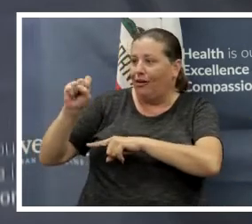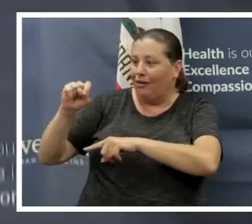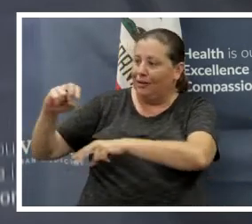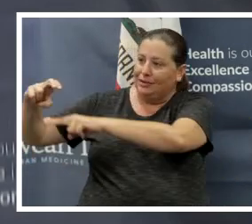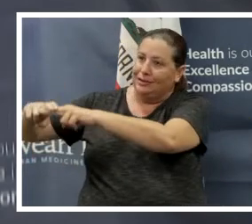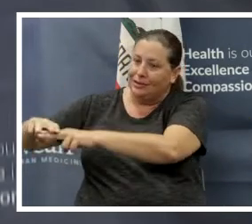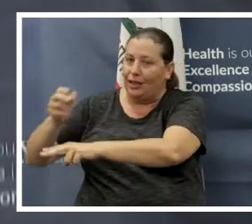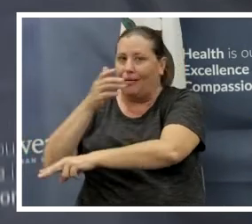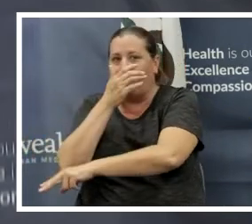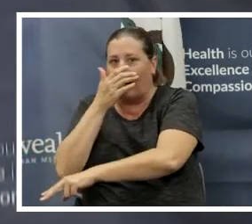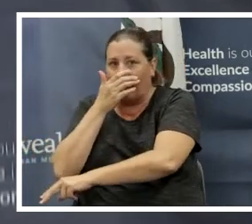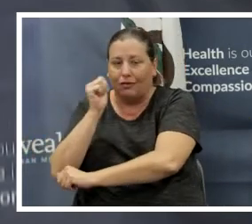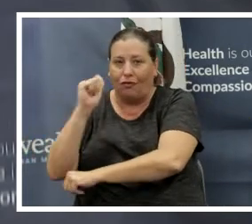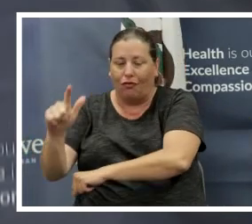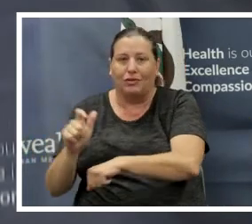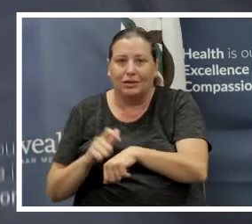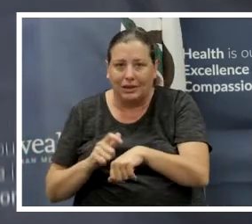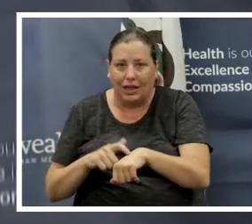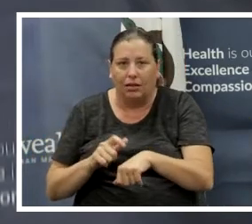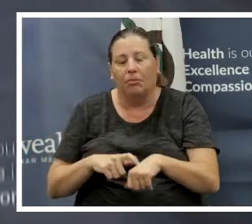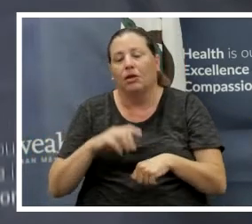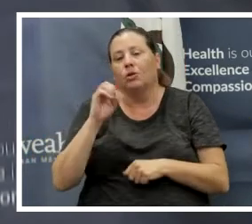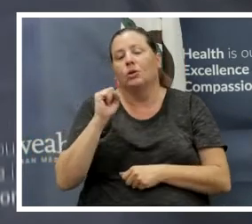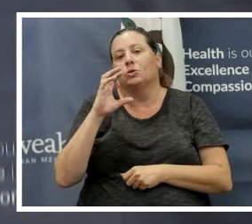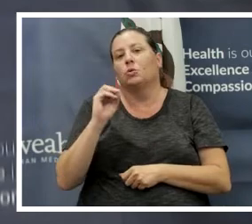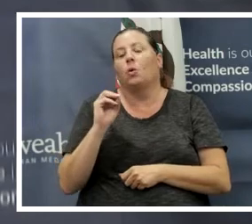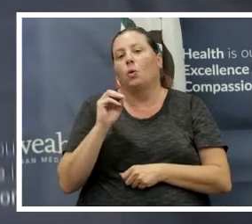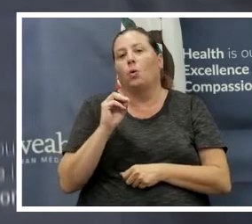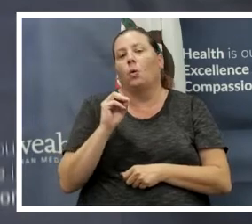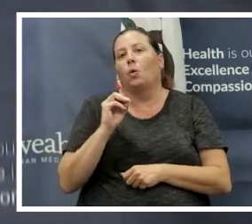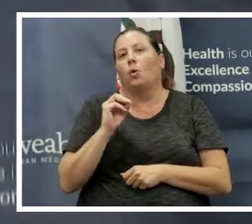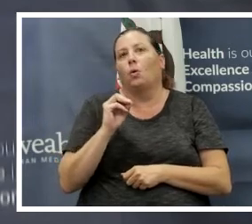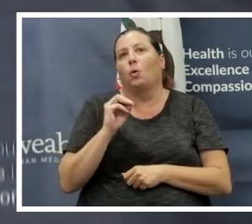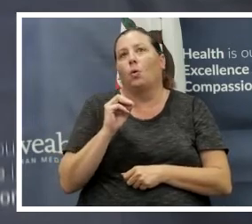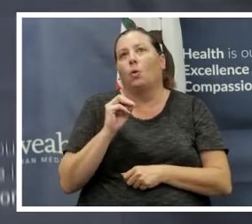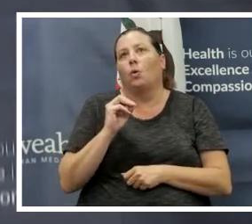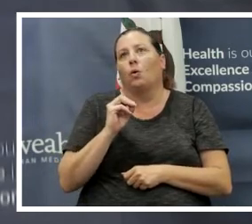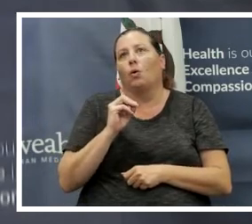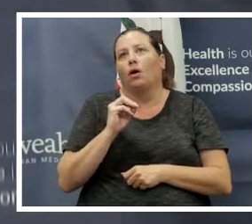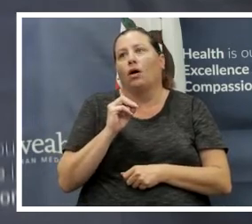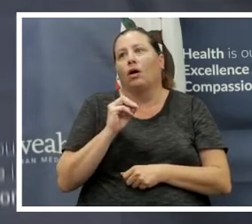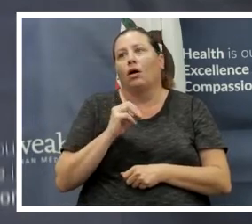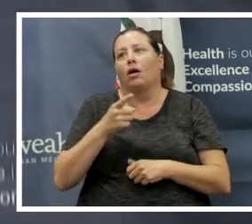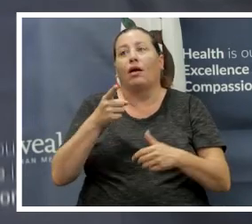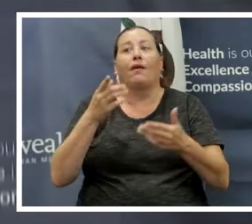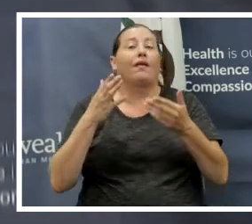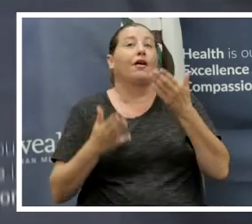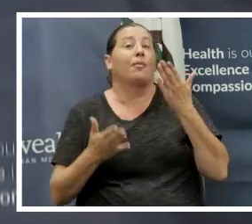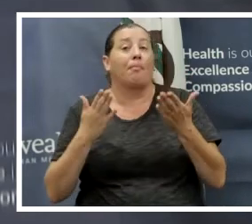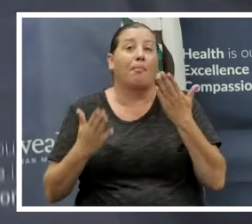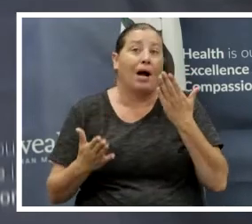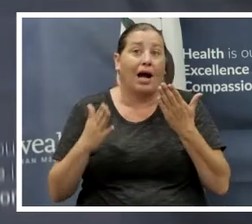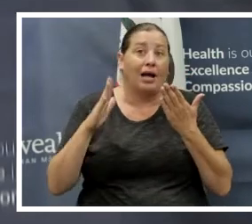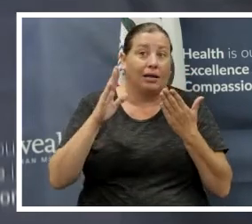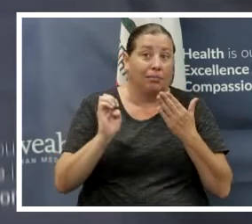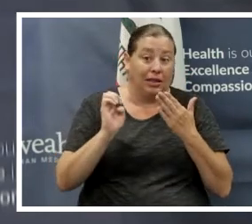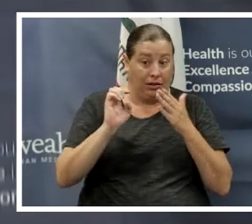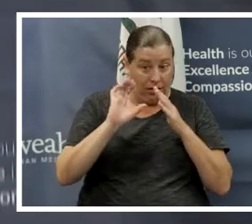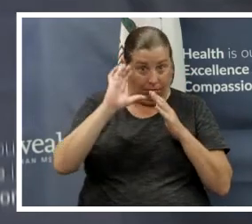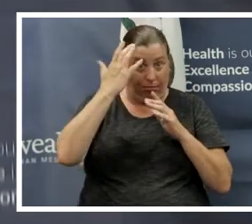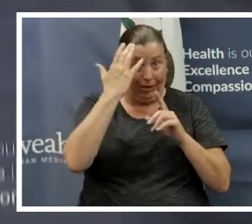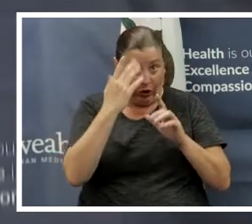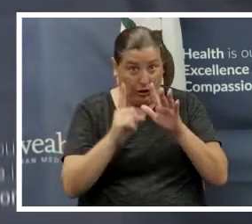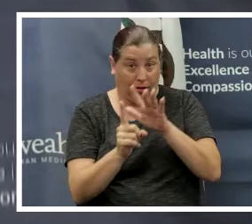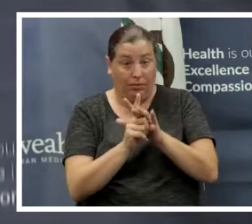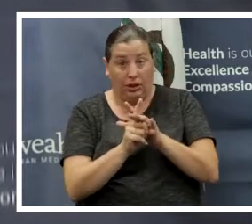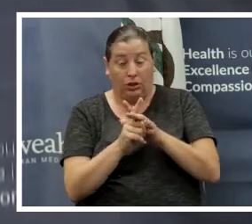their masks the entire time. So while there might be an appearance, maybe you can't, because